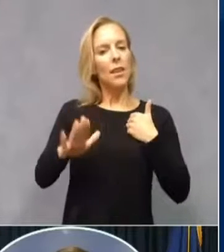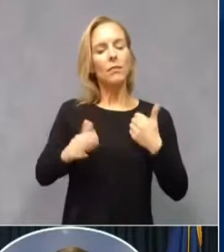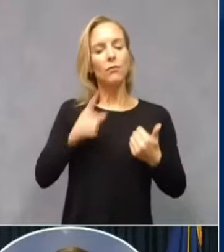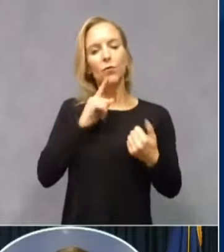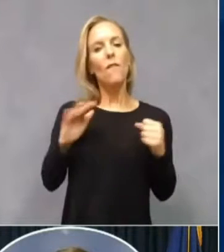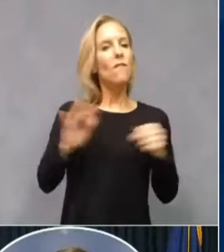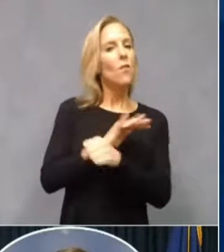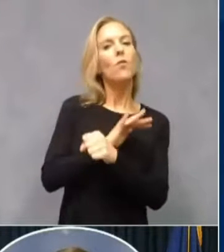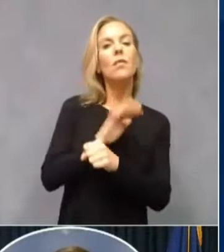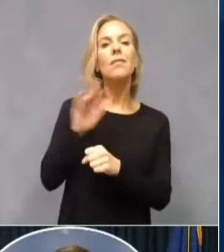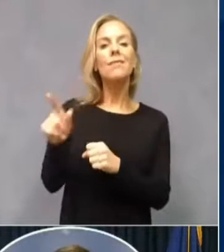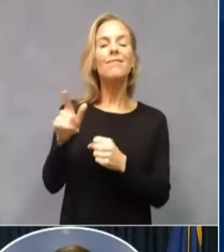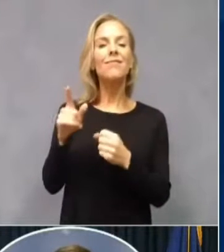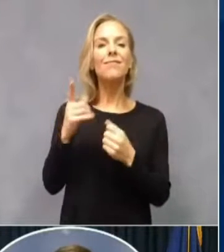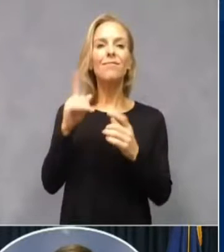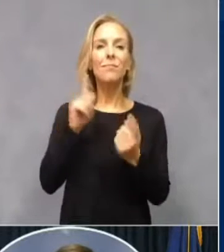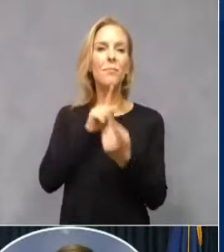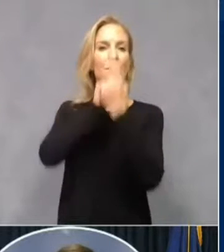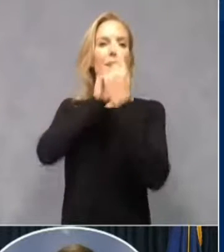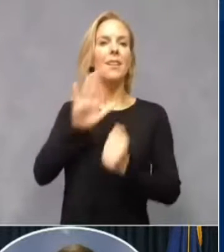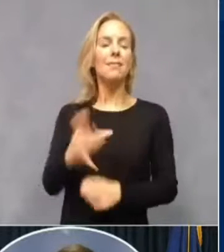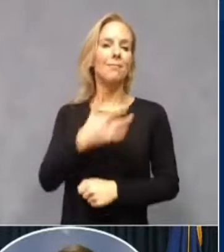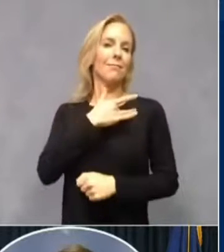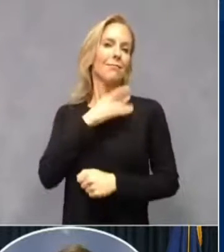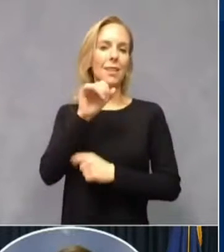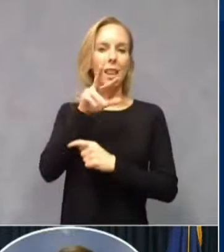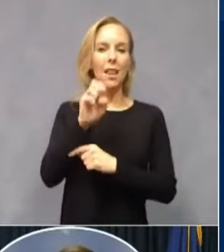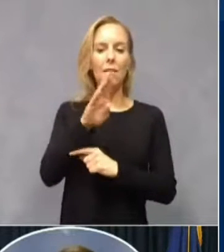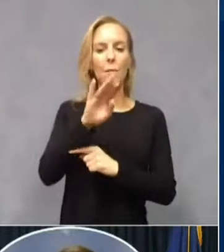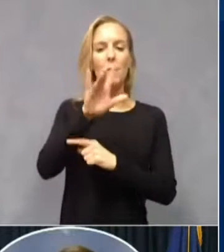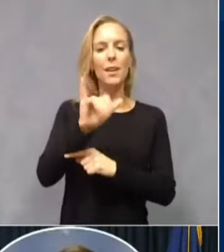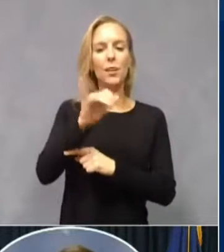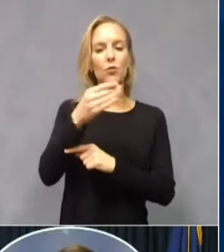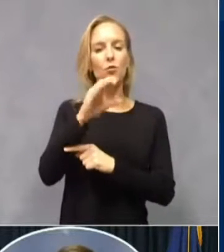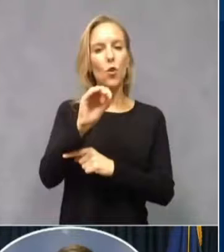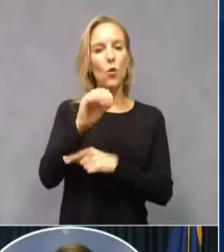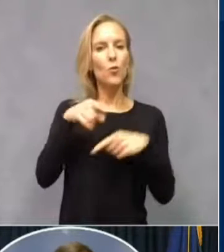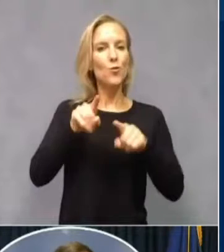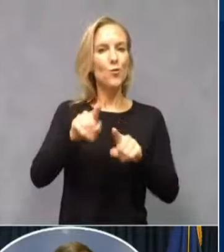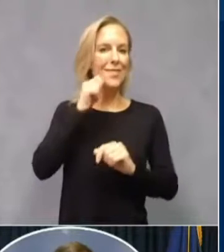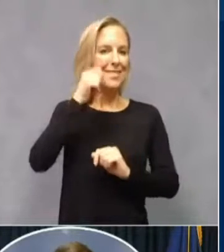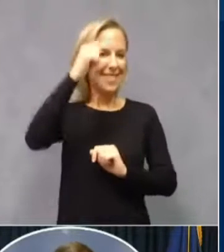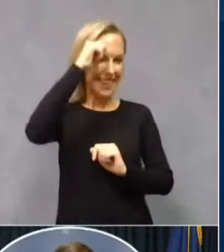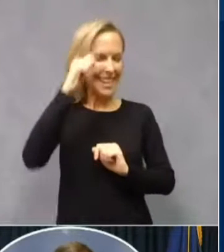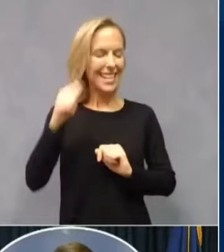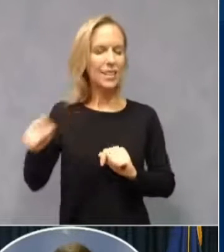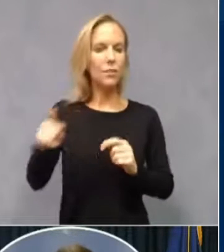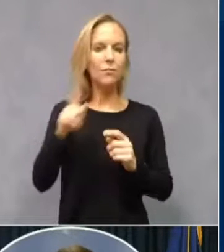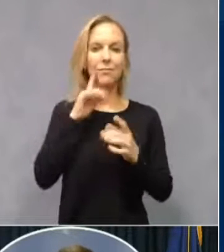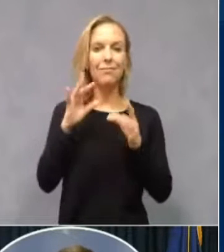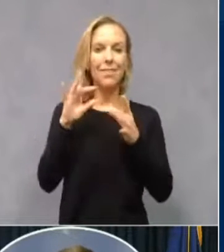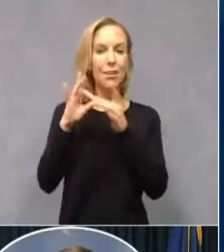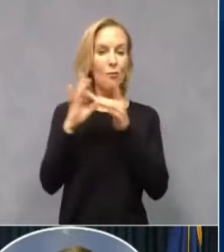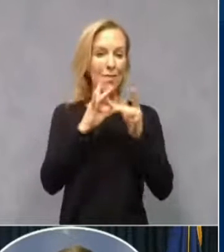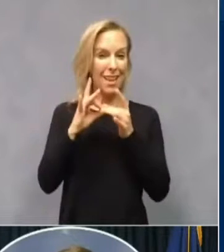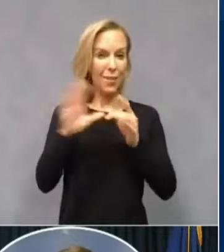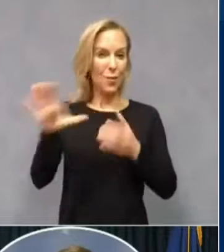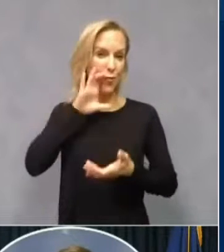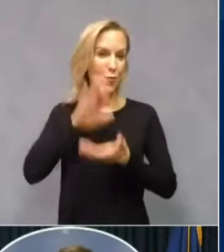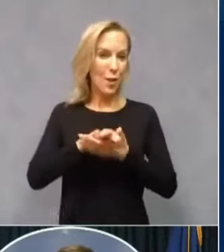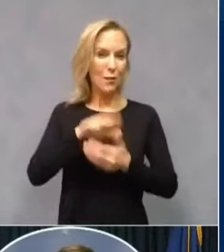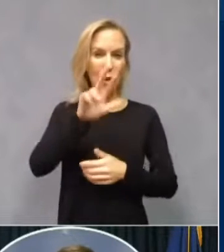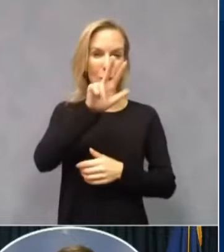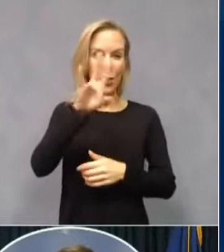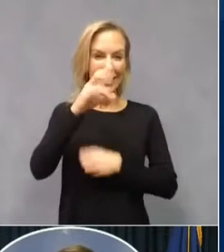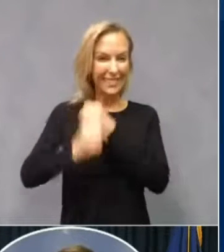his lifelong love, Billy Joe, when he was a teenager. They shared a love like no other and were together for more than 37 years. He